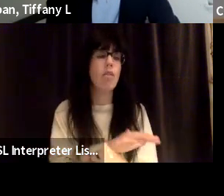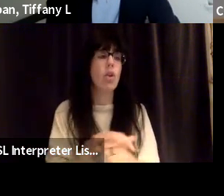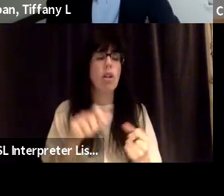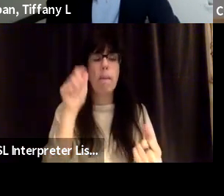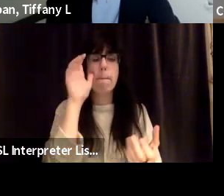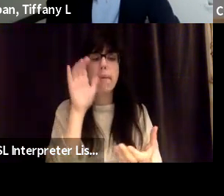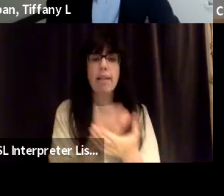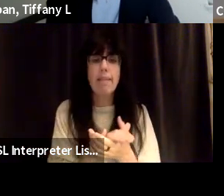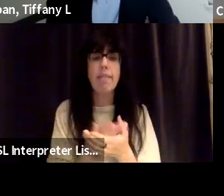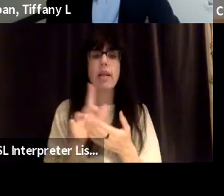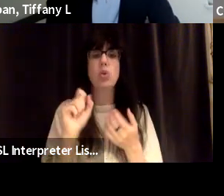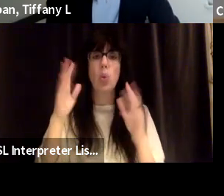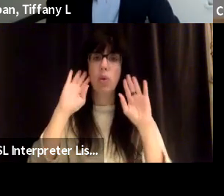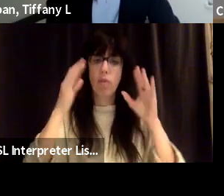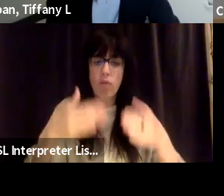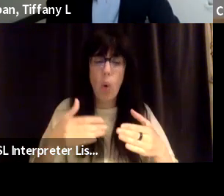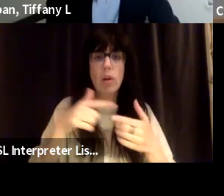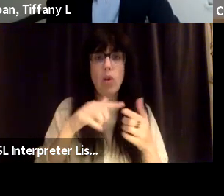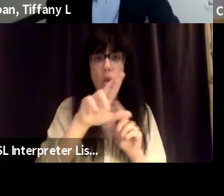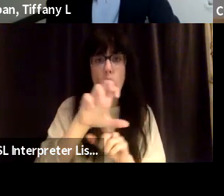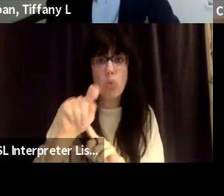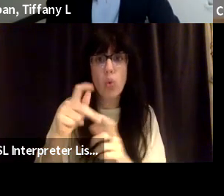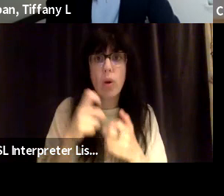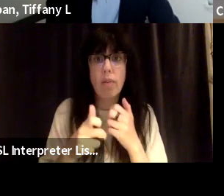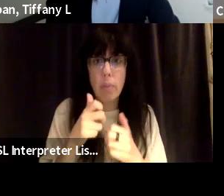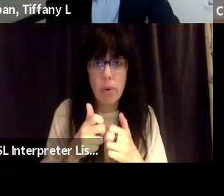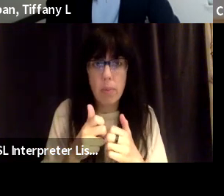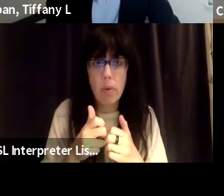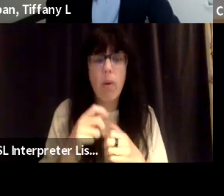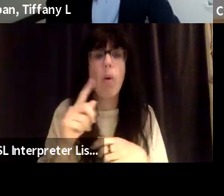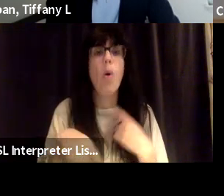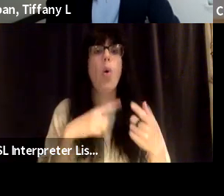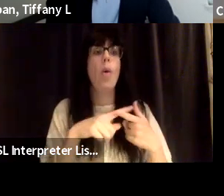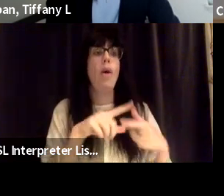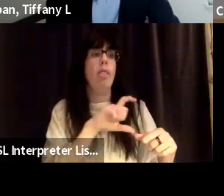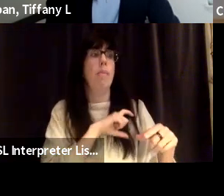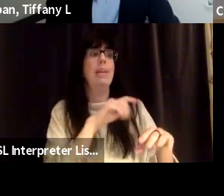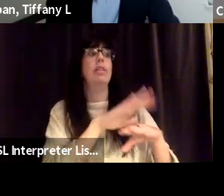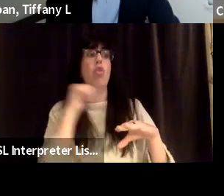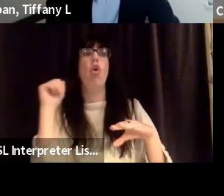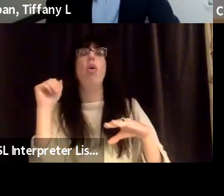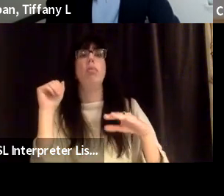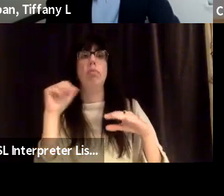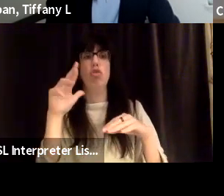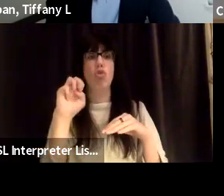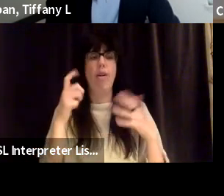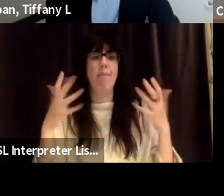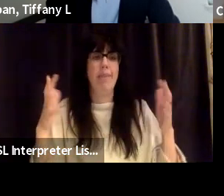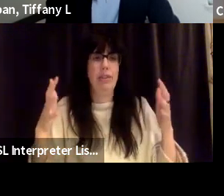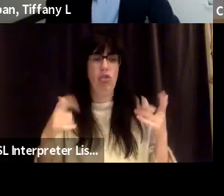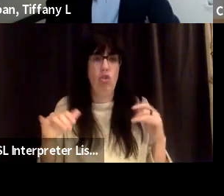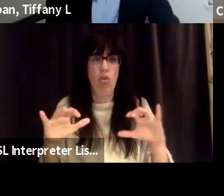the problem. Because once the police are called, the crime has already been committed. So we need to get the root of the problem. Hmm.